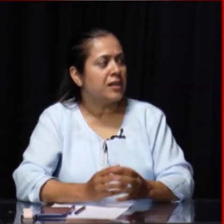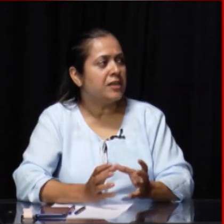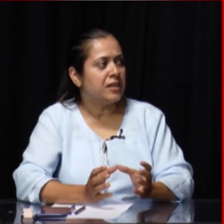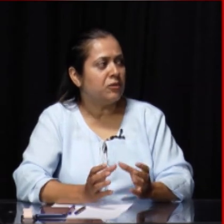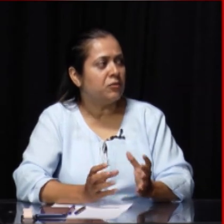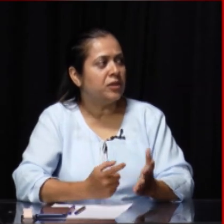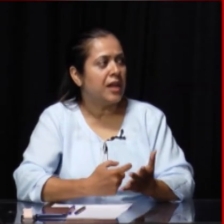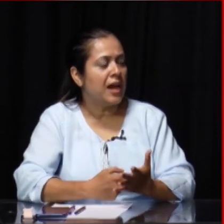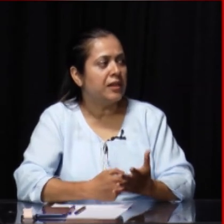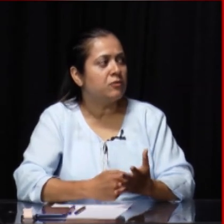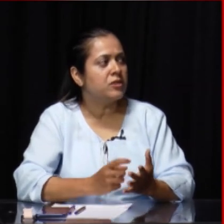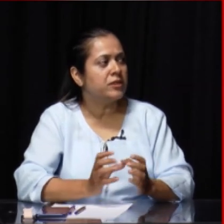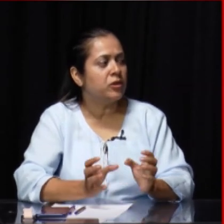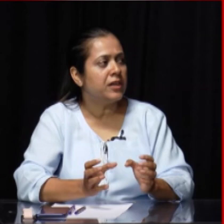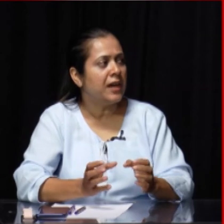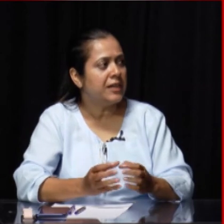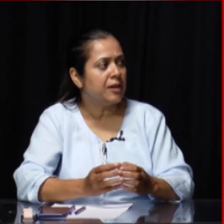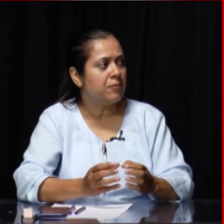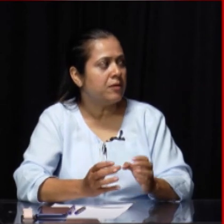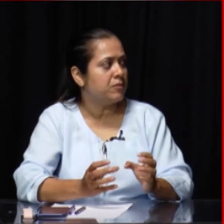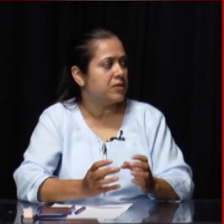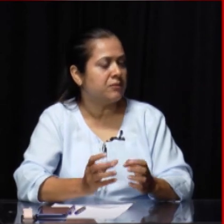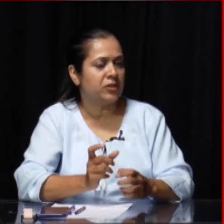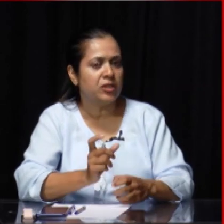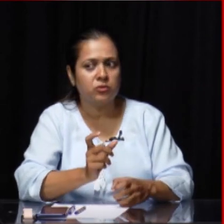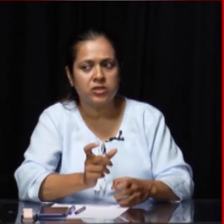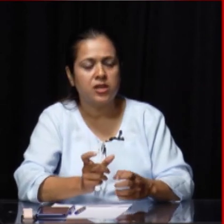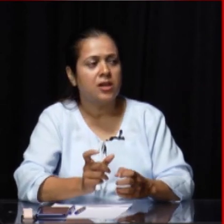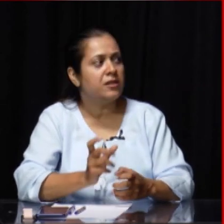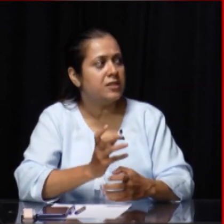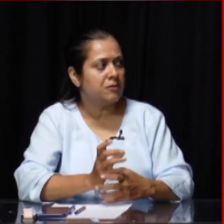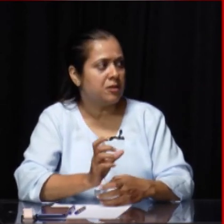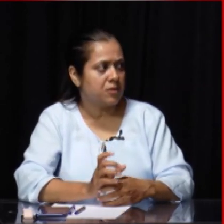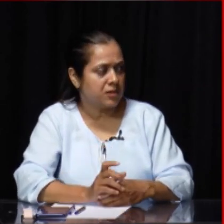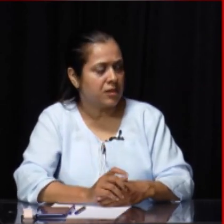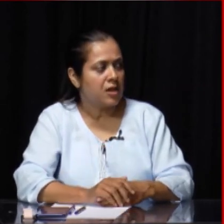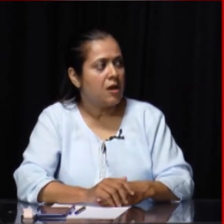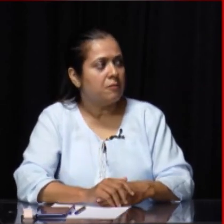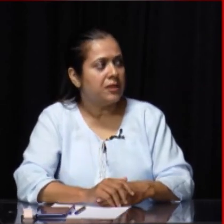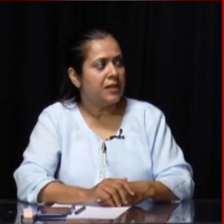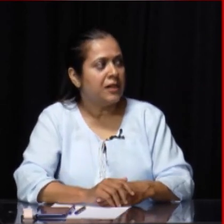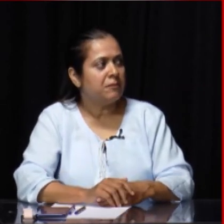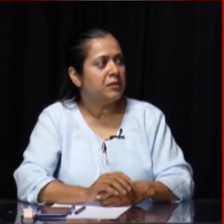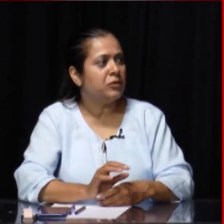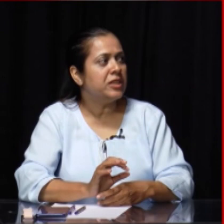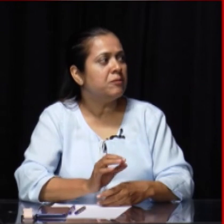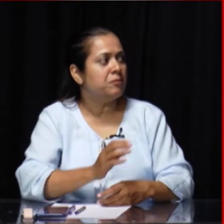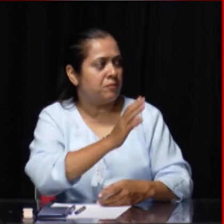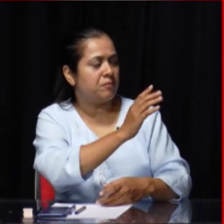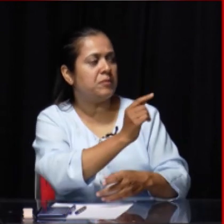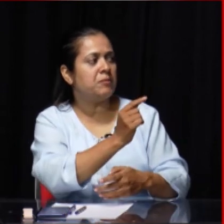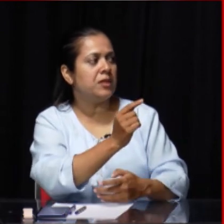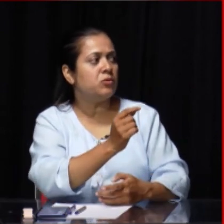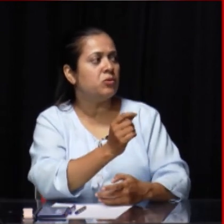because in that category, what they had, it was for the handicapped person what they used, the disabled person. But that time, only